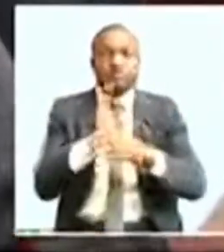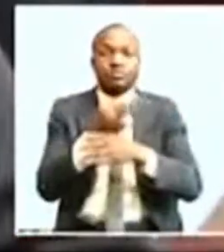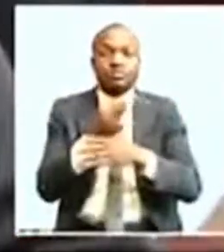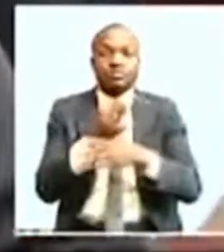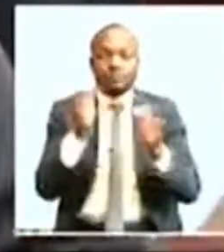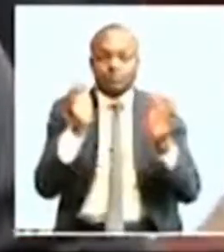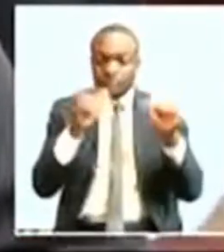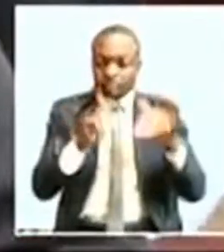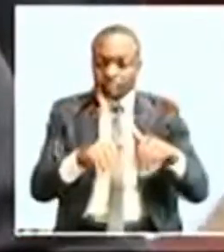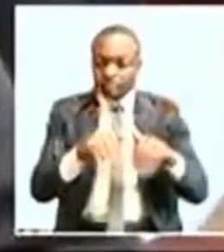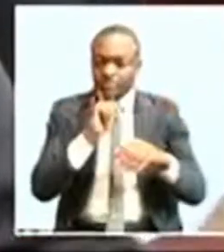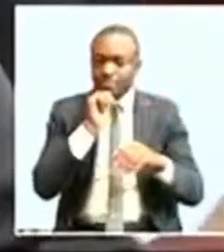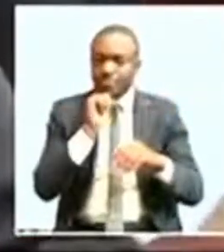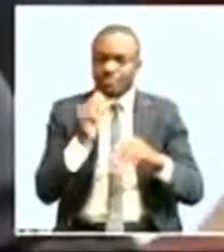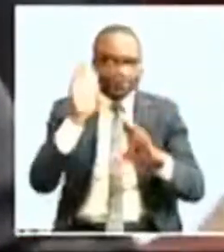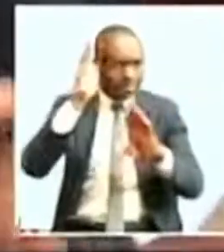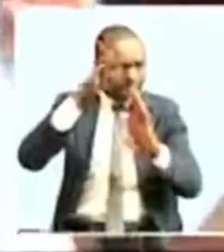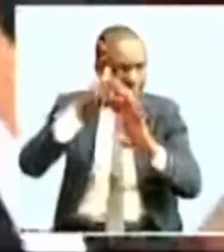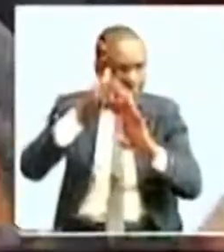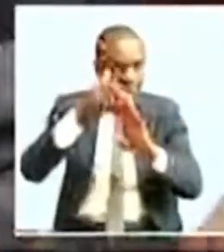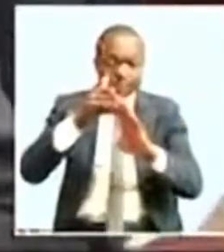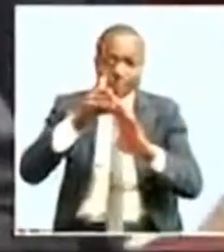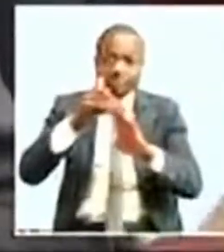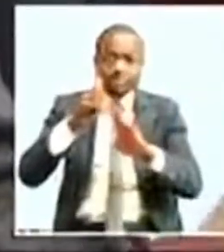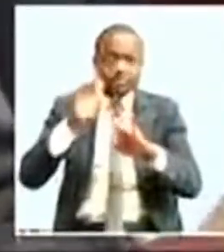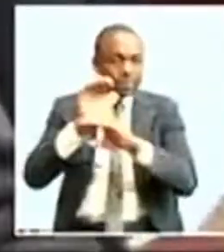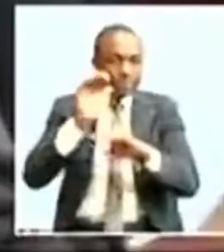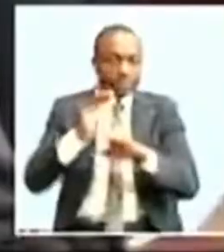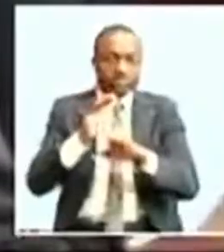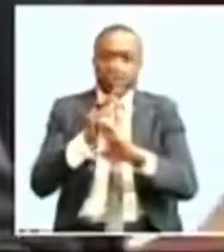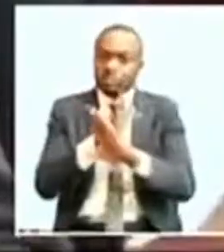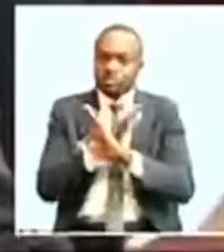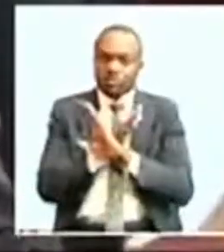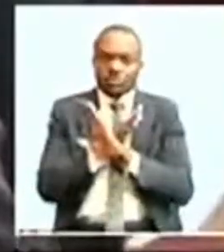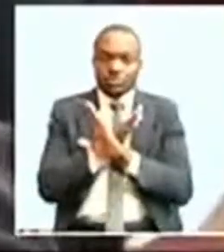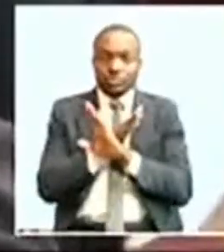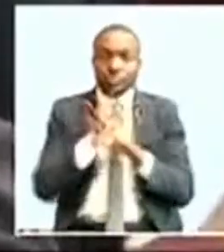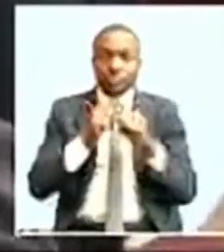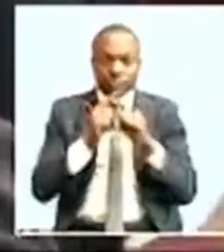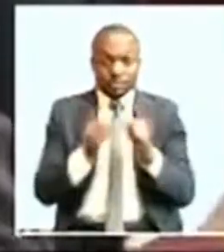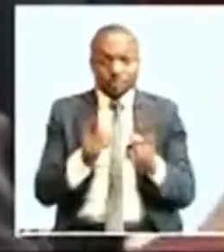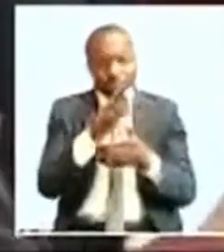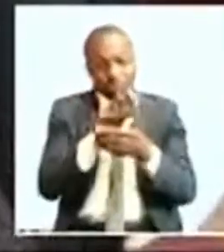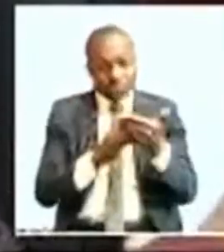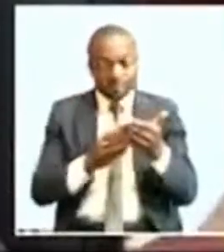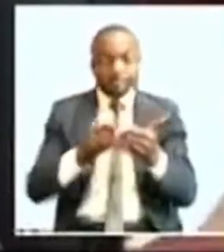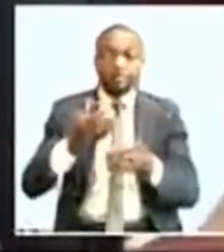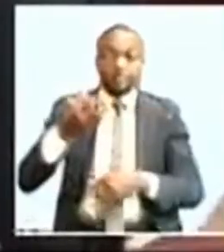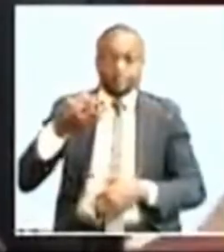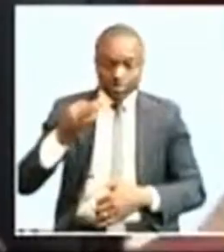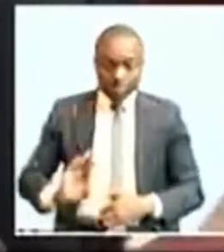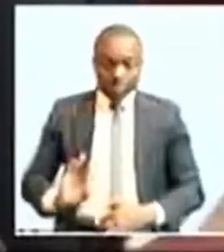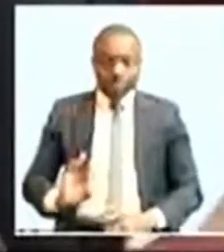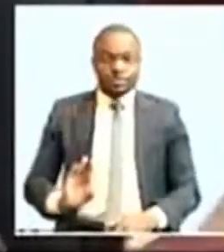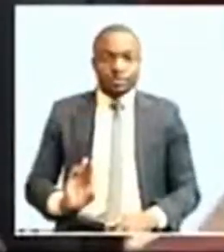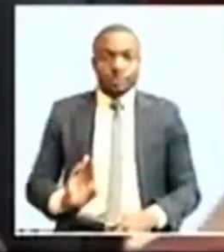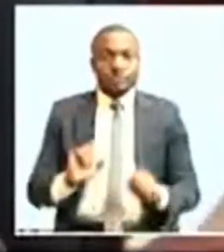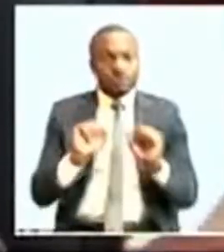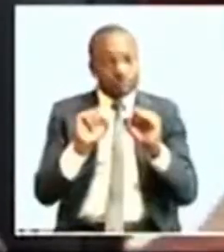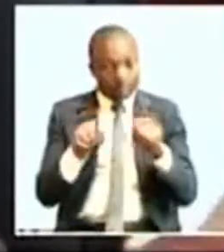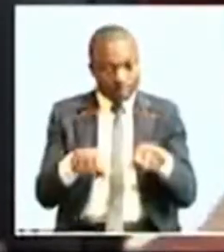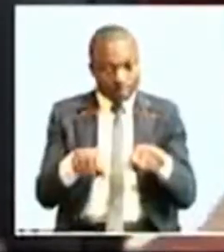they may not directly impact Zambia in a way. However, there are some benefits perhaps that we